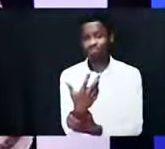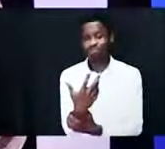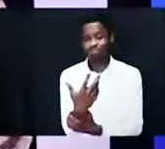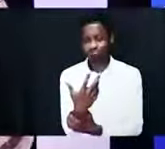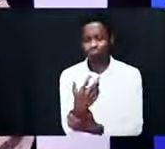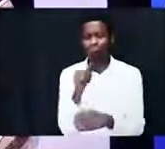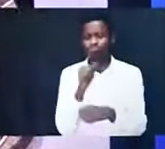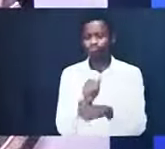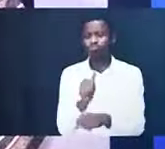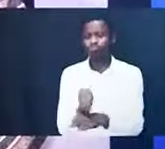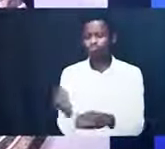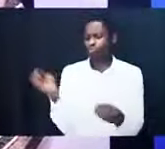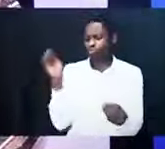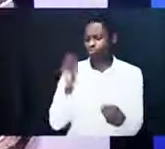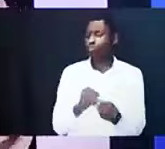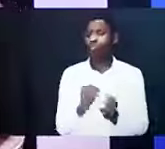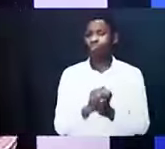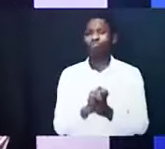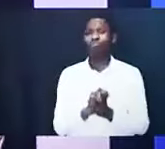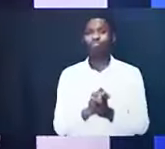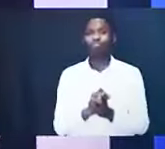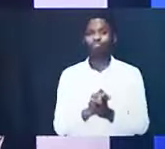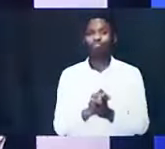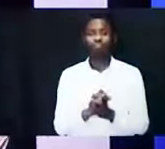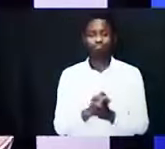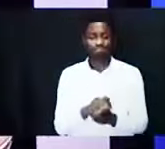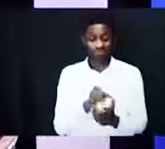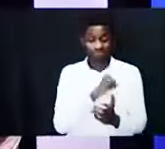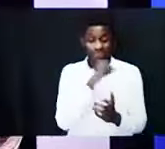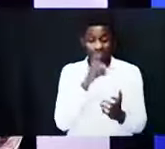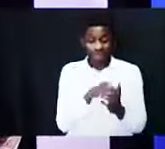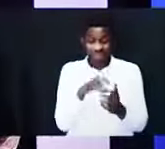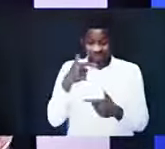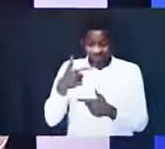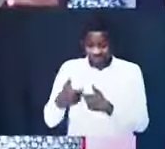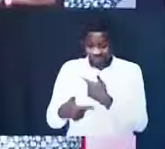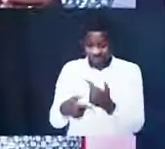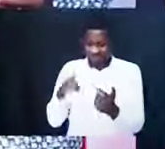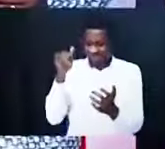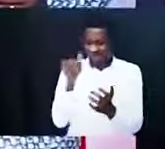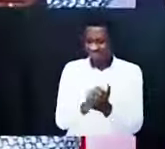avails much. It is grace that produces